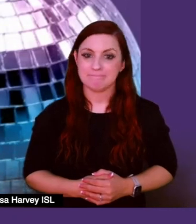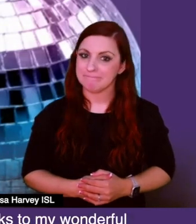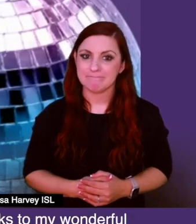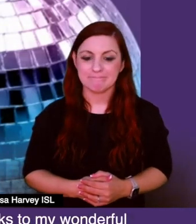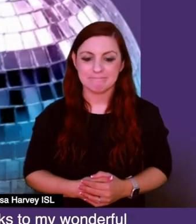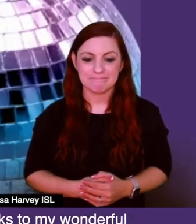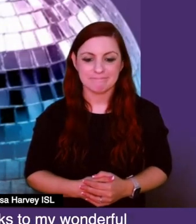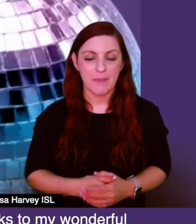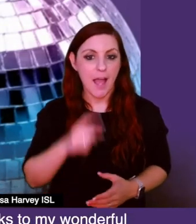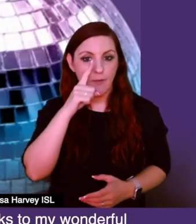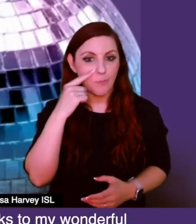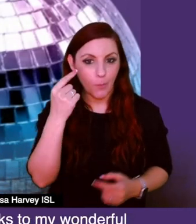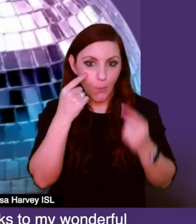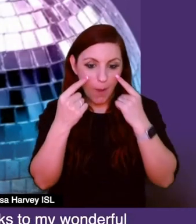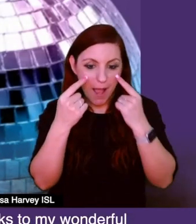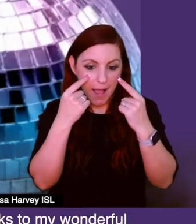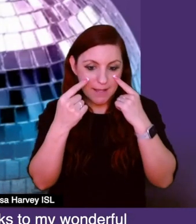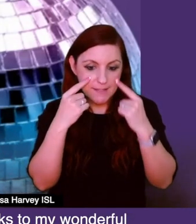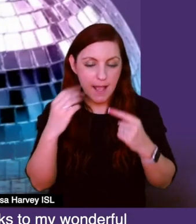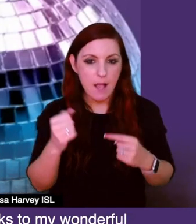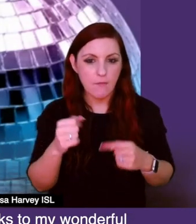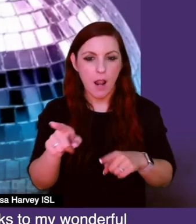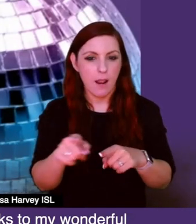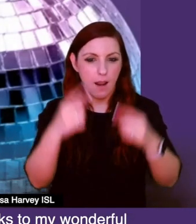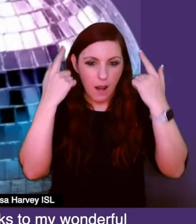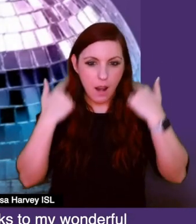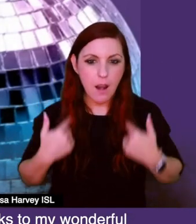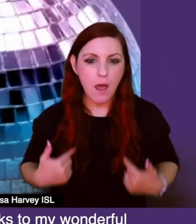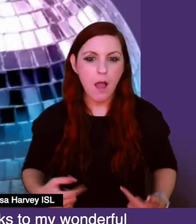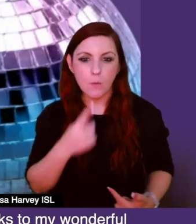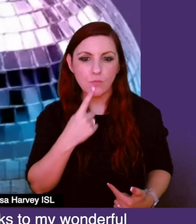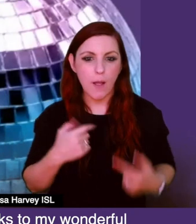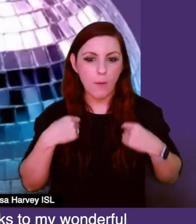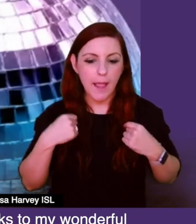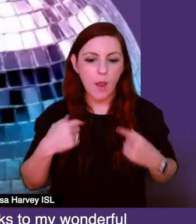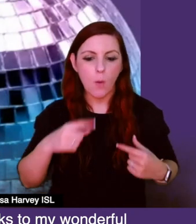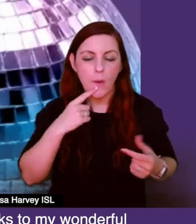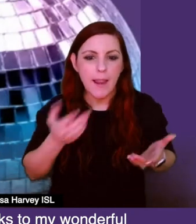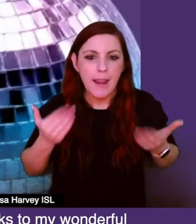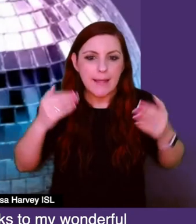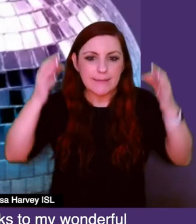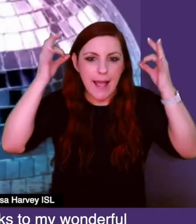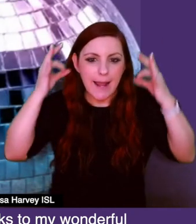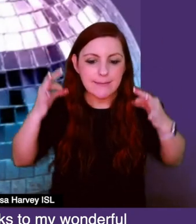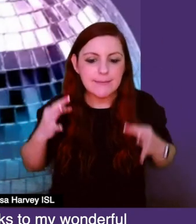And I have blue eyes and have long brown hair with some highlights